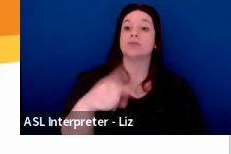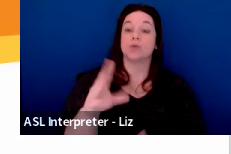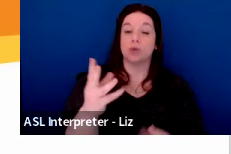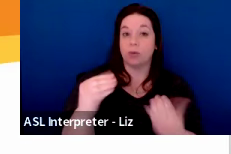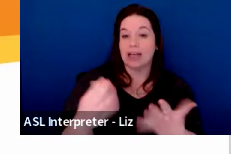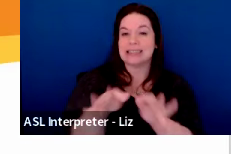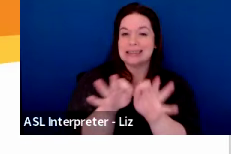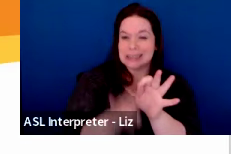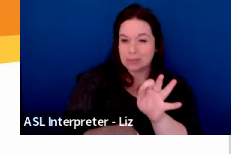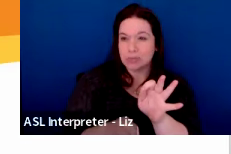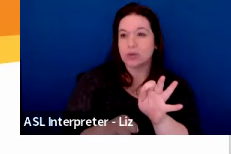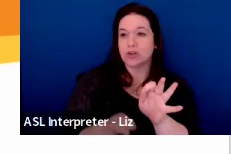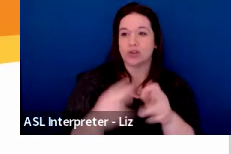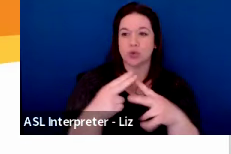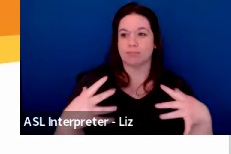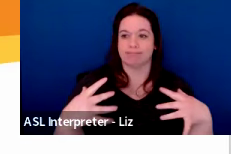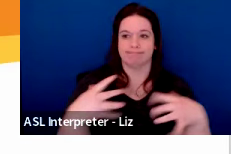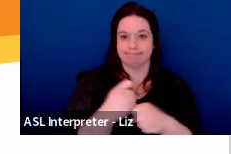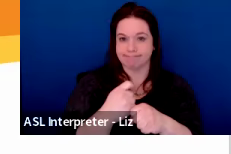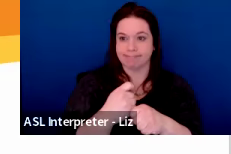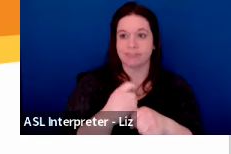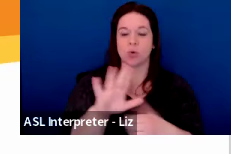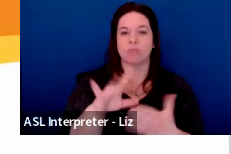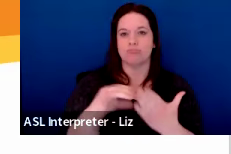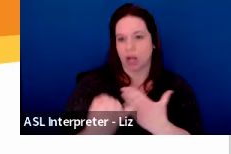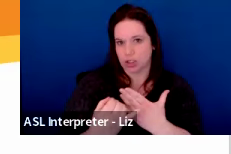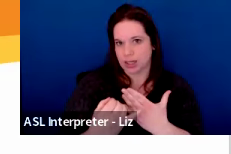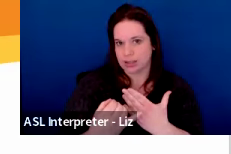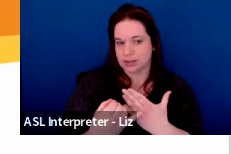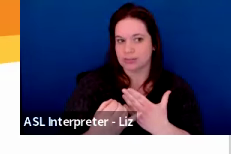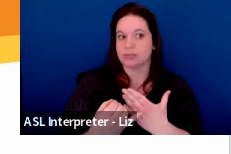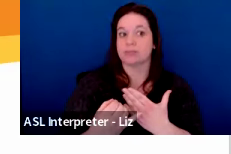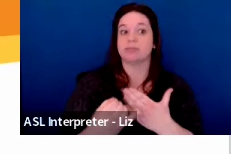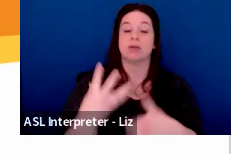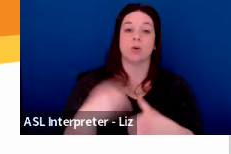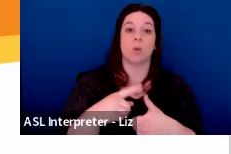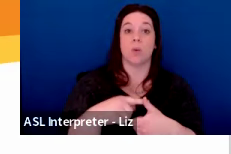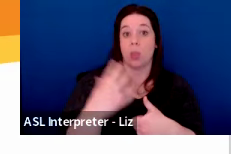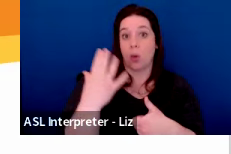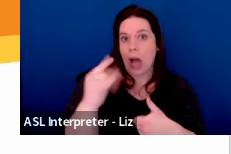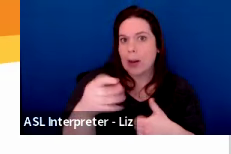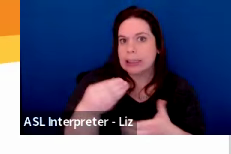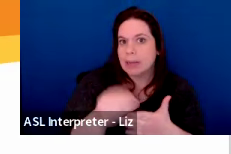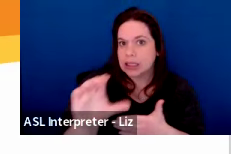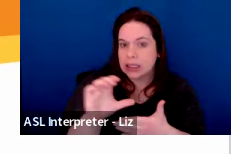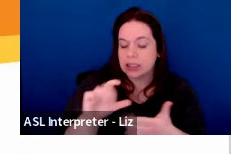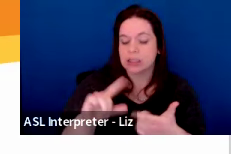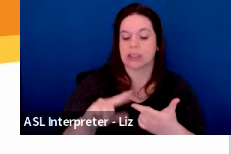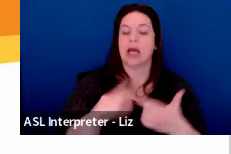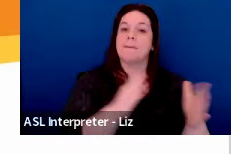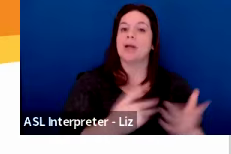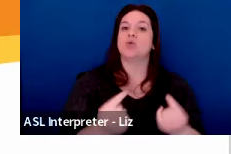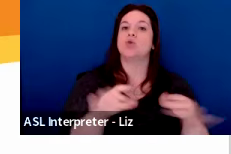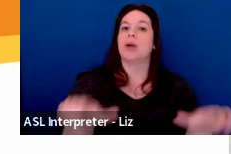a simple and short summary of the project, which outlines the why we need it, what activities